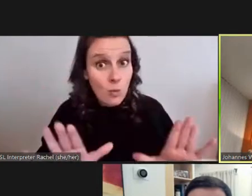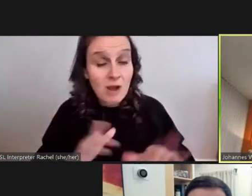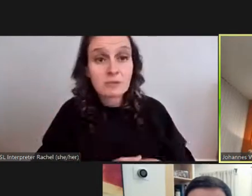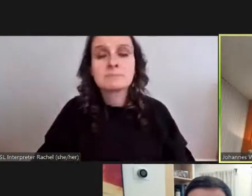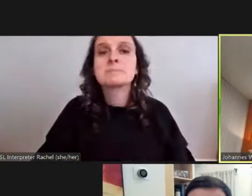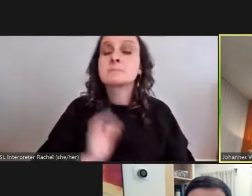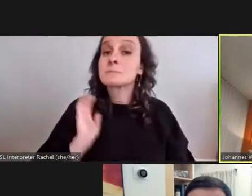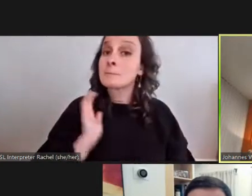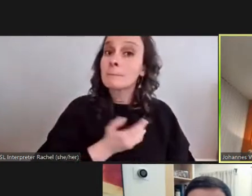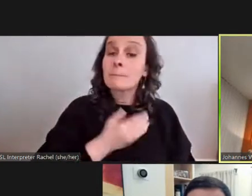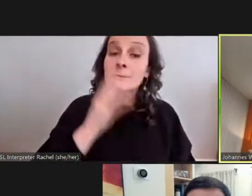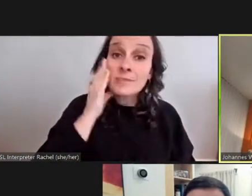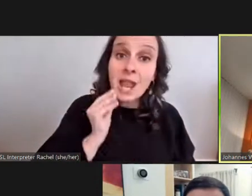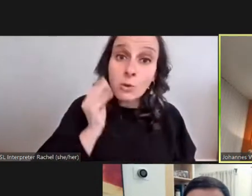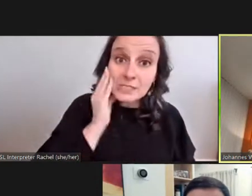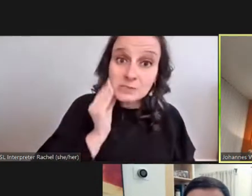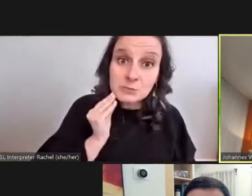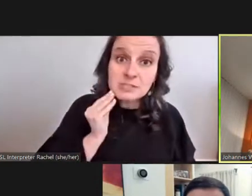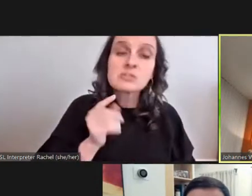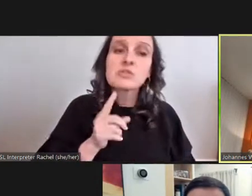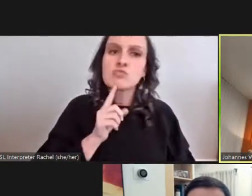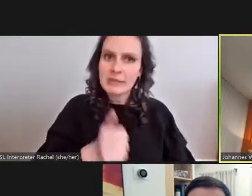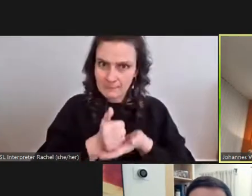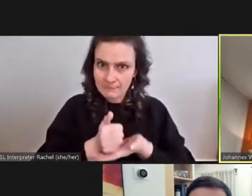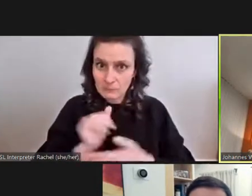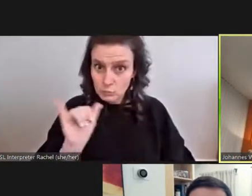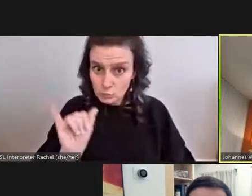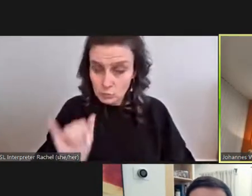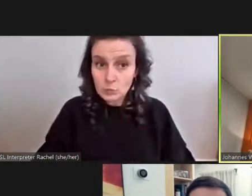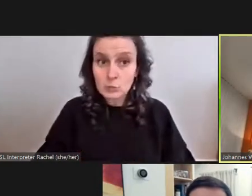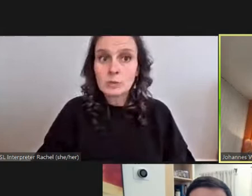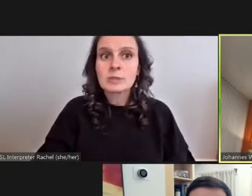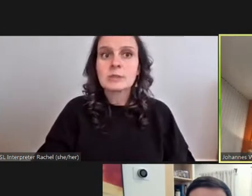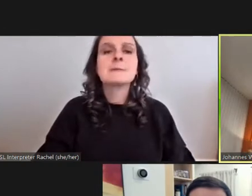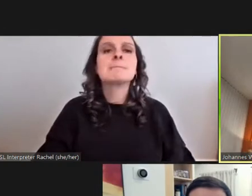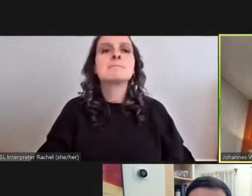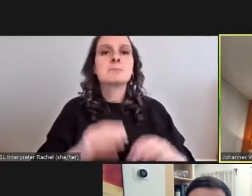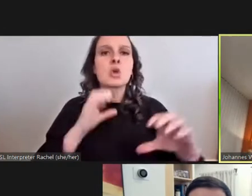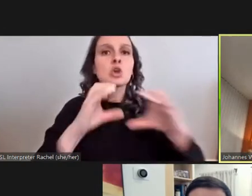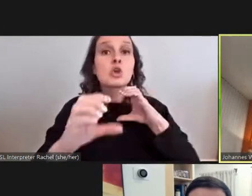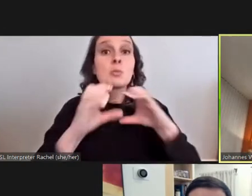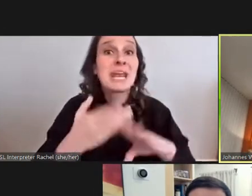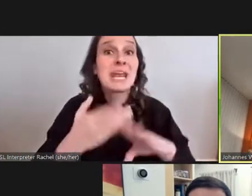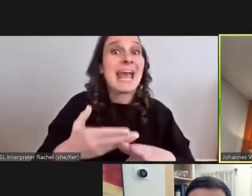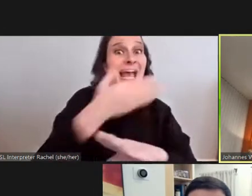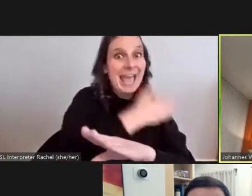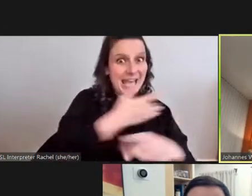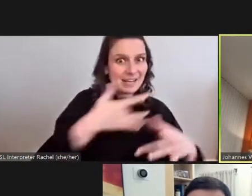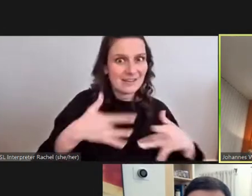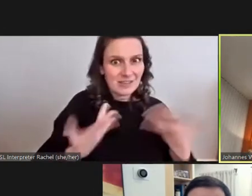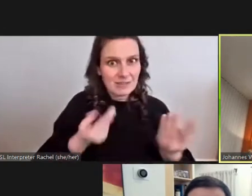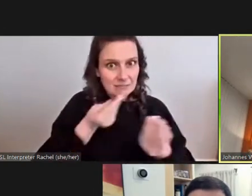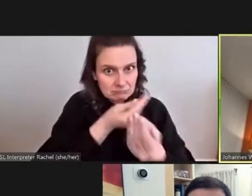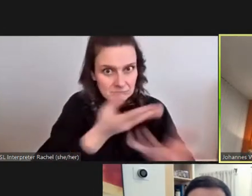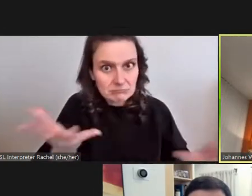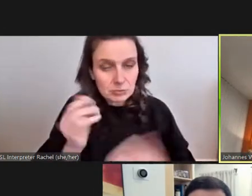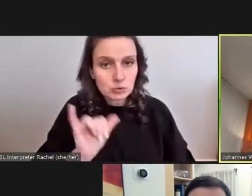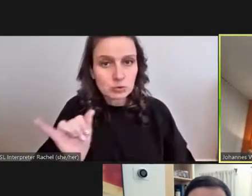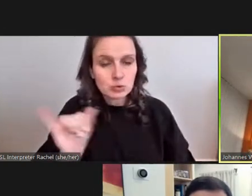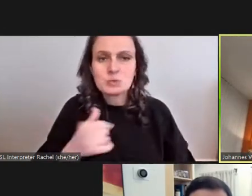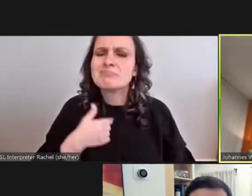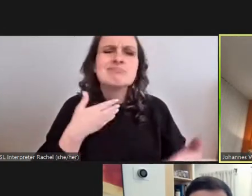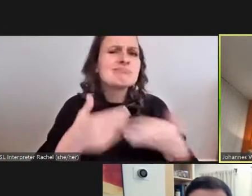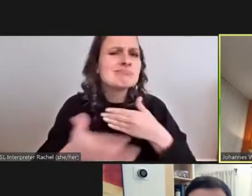our experience was very helpful is to communicate ahead of the event. Doesn't matter